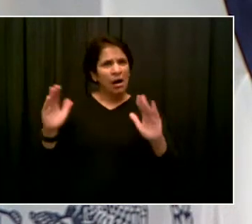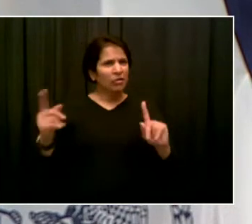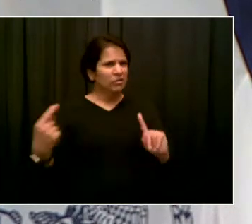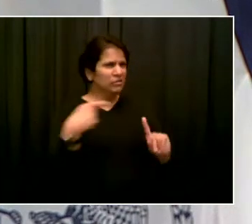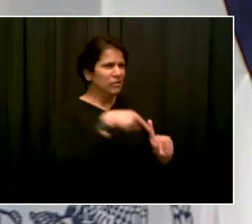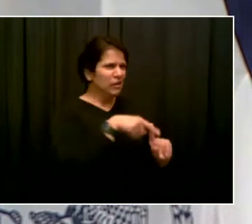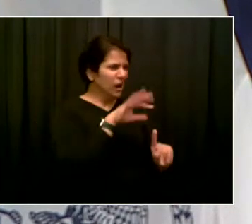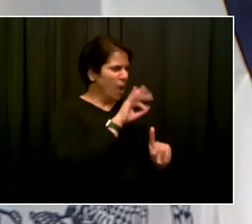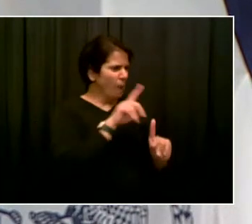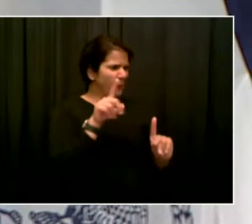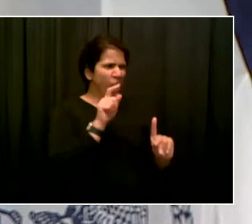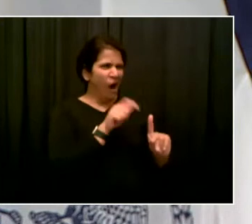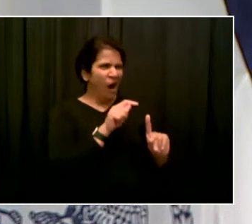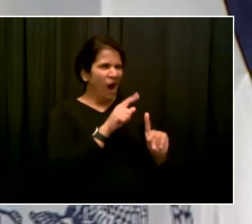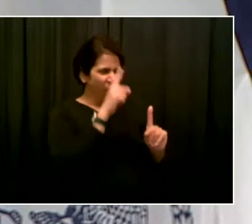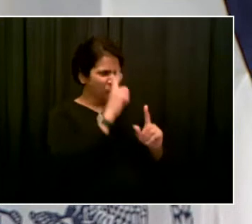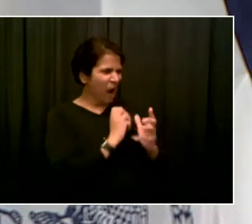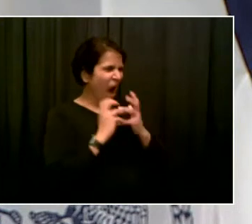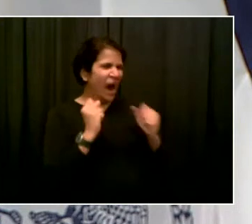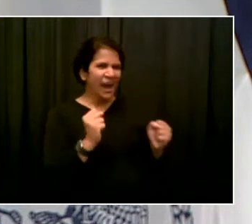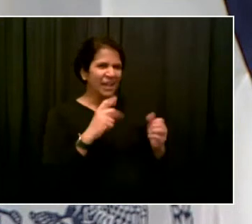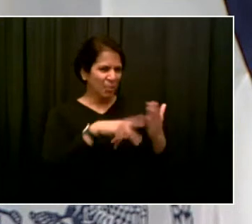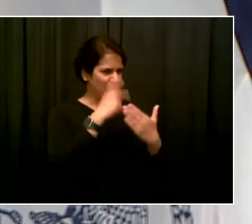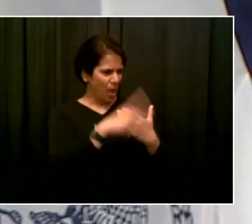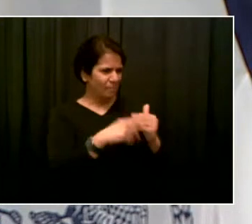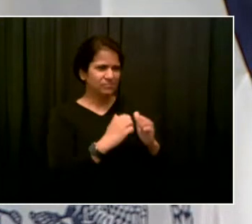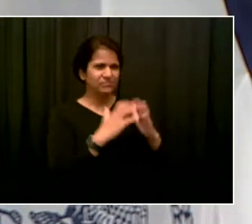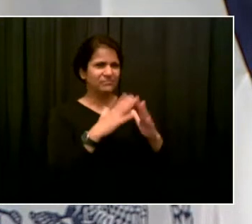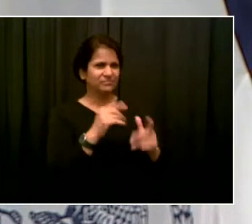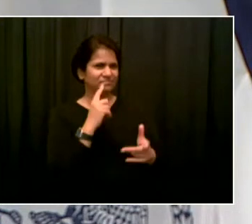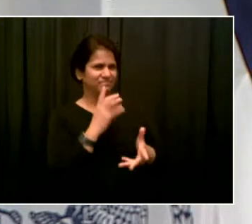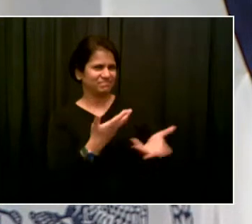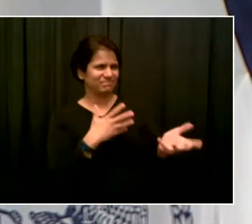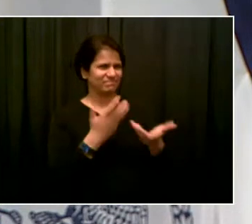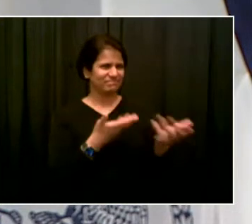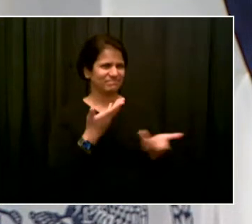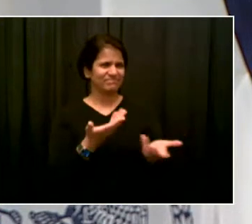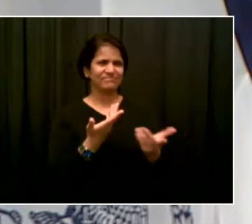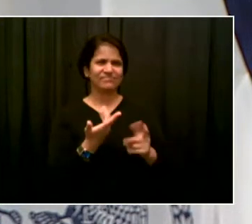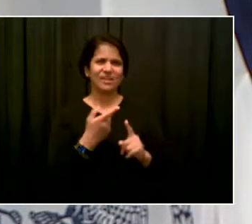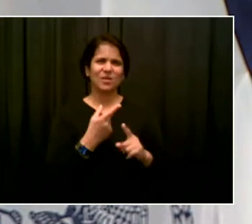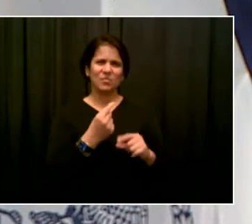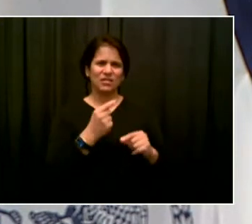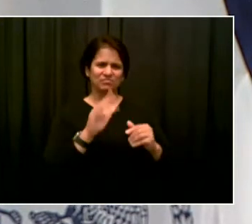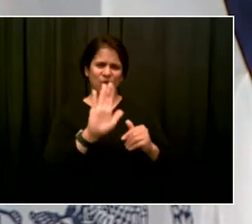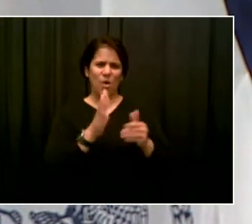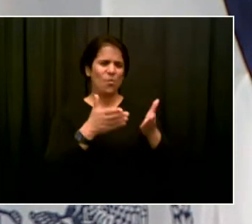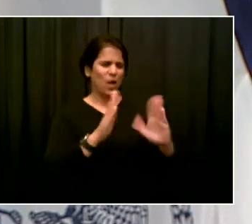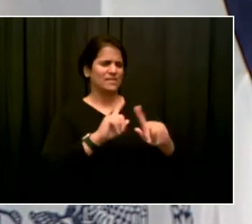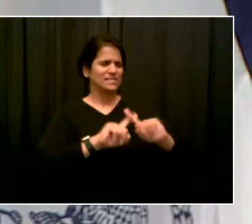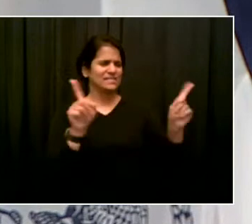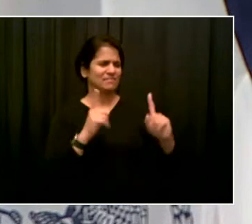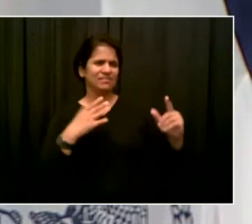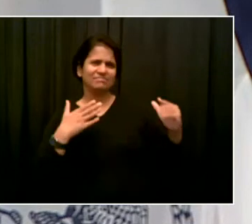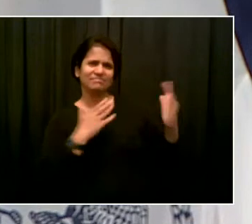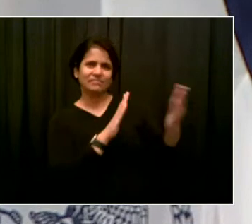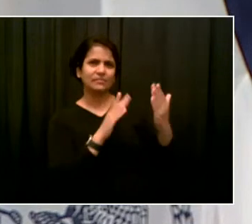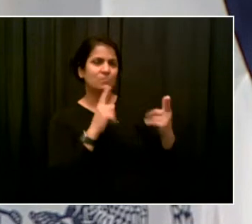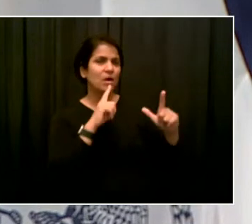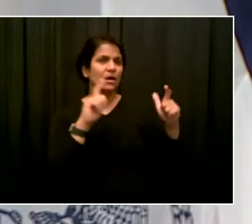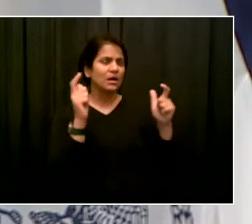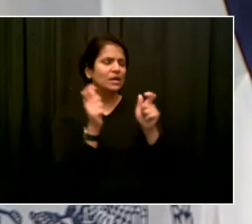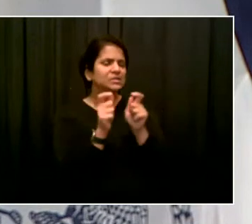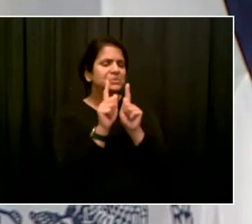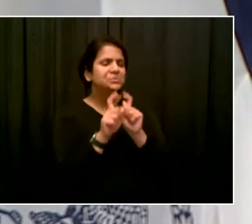work, and we're expanding it citywide. And obviously, this pilot deals with a far more complex issue